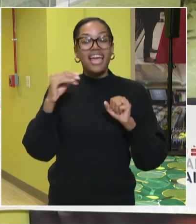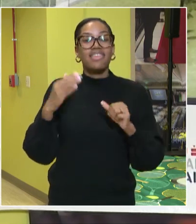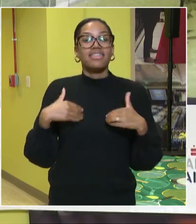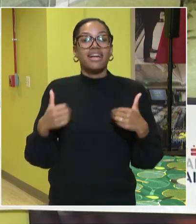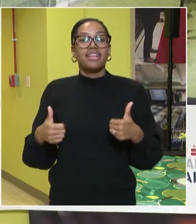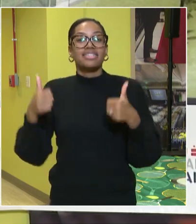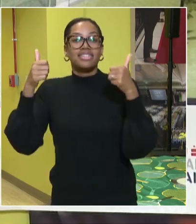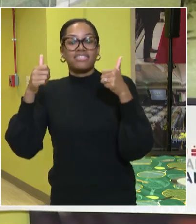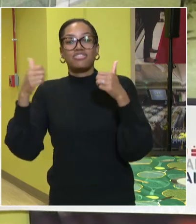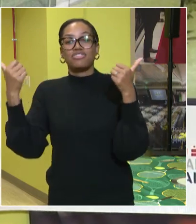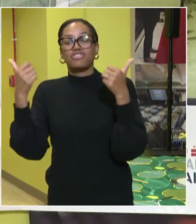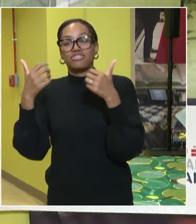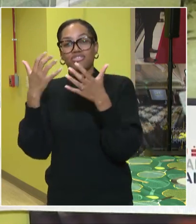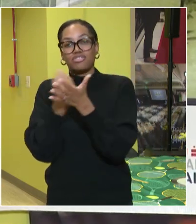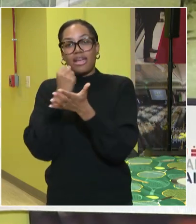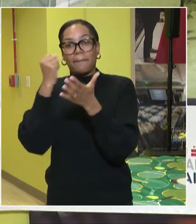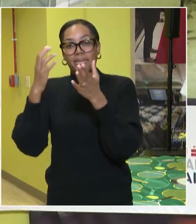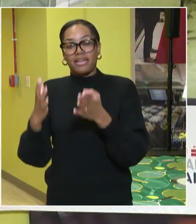Slam.